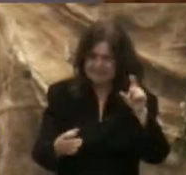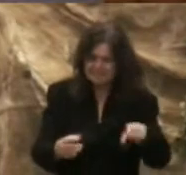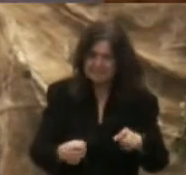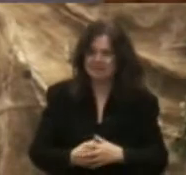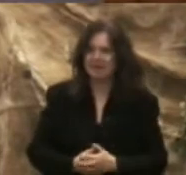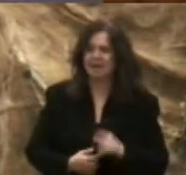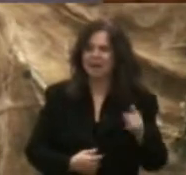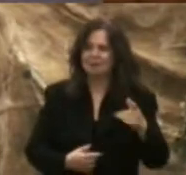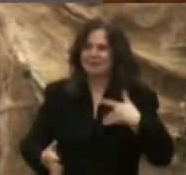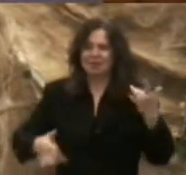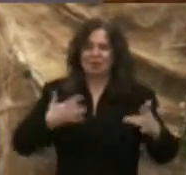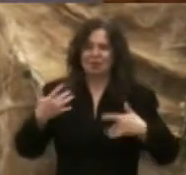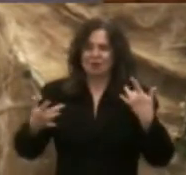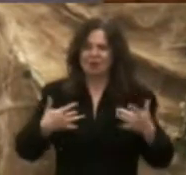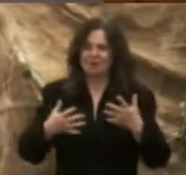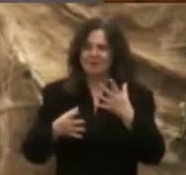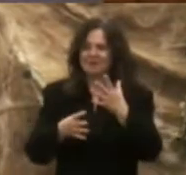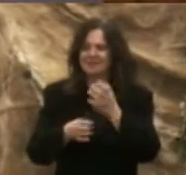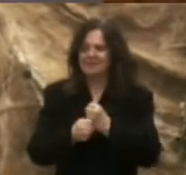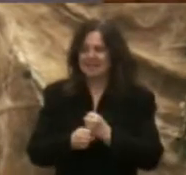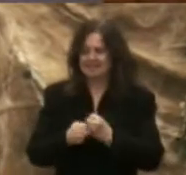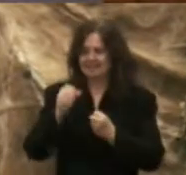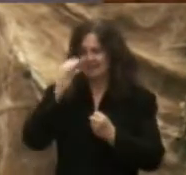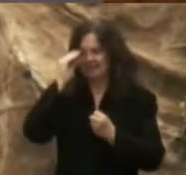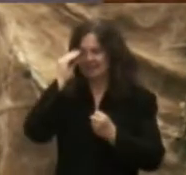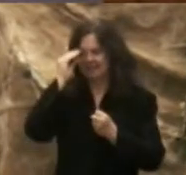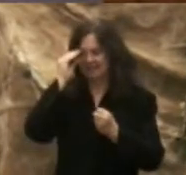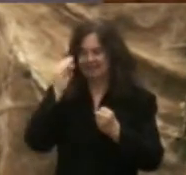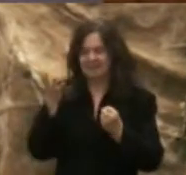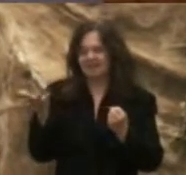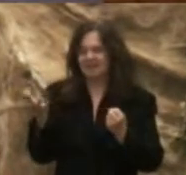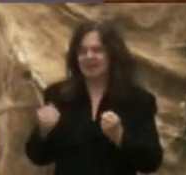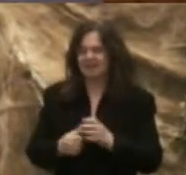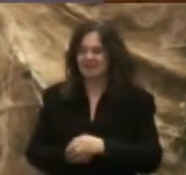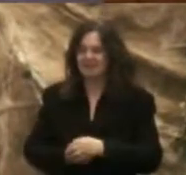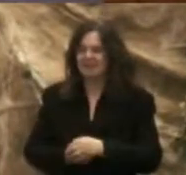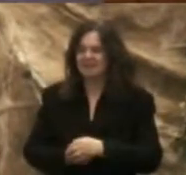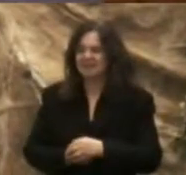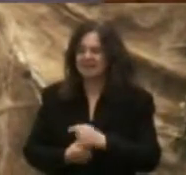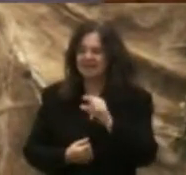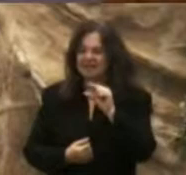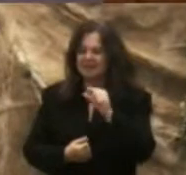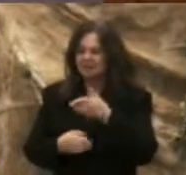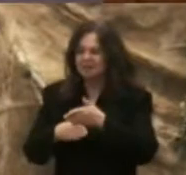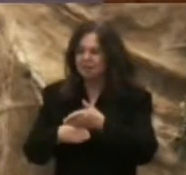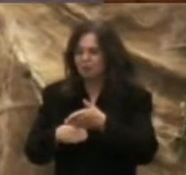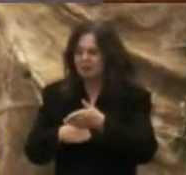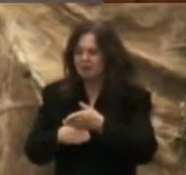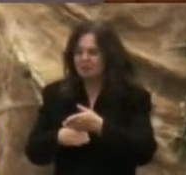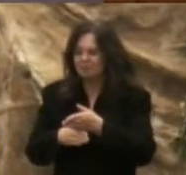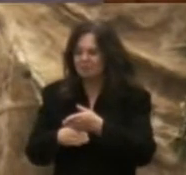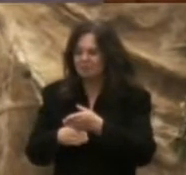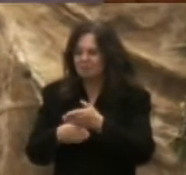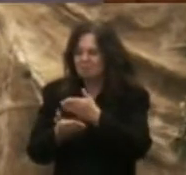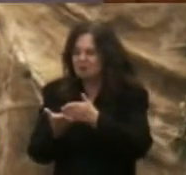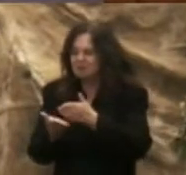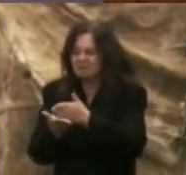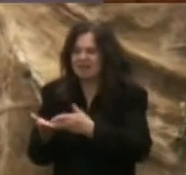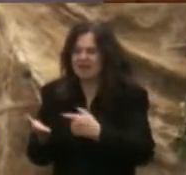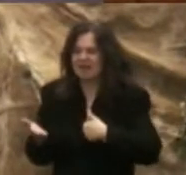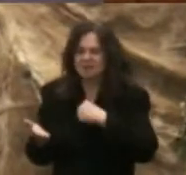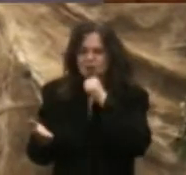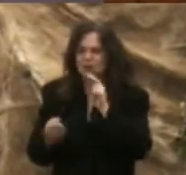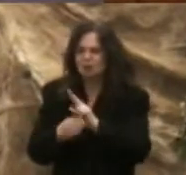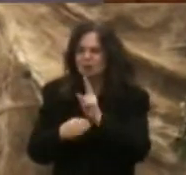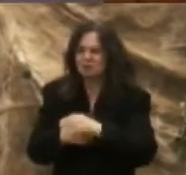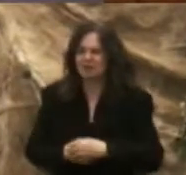get the scraps that I cut up for kindling to start my fires. He would be thrilled with